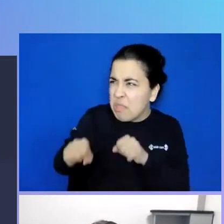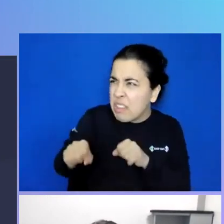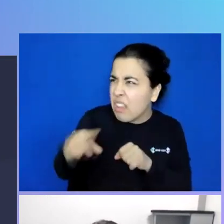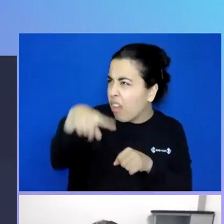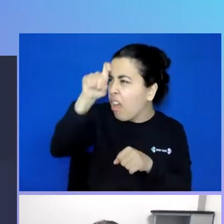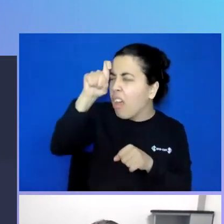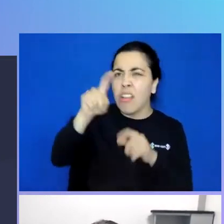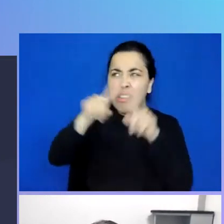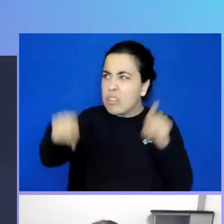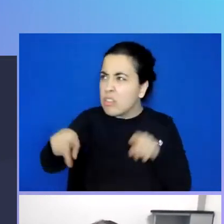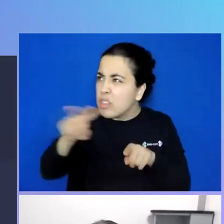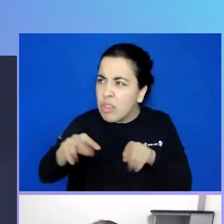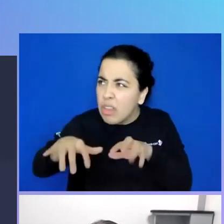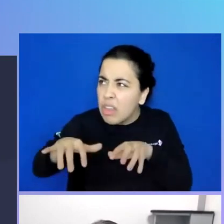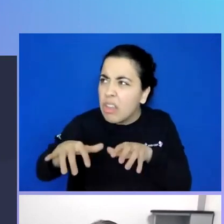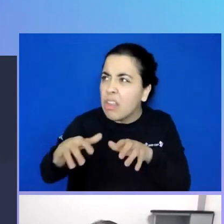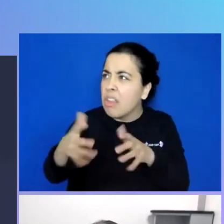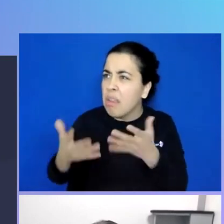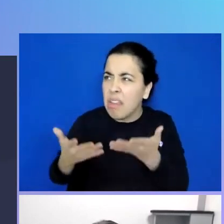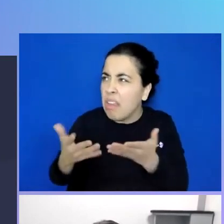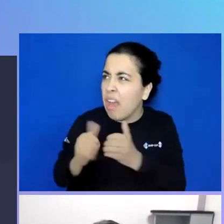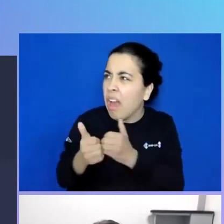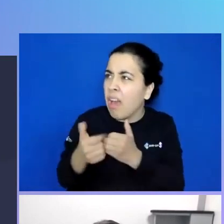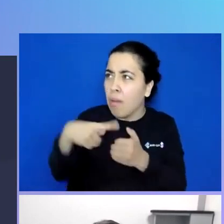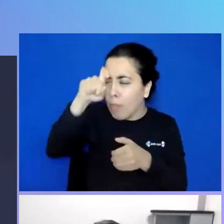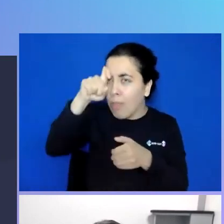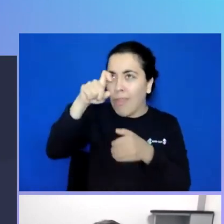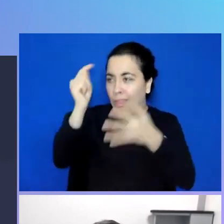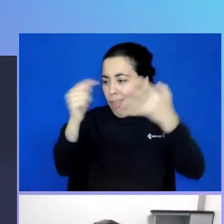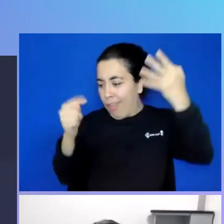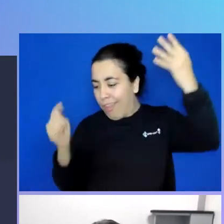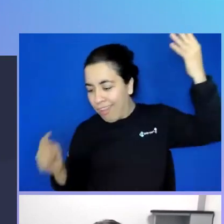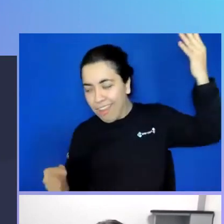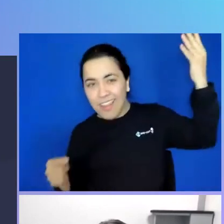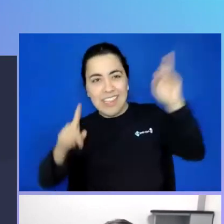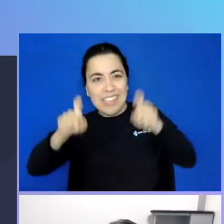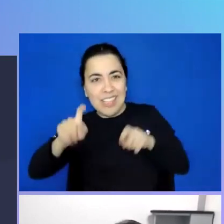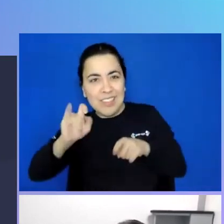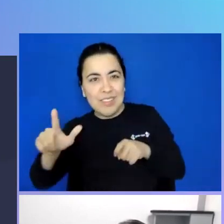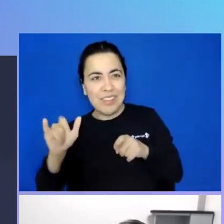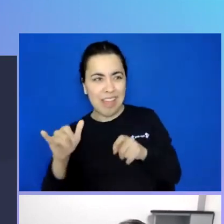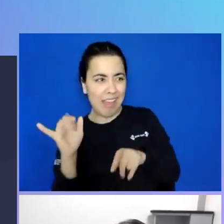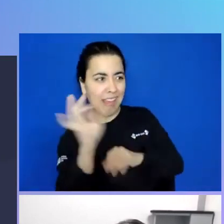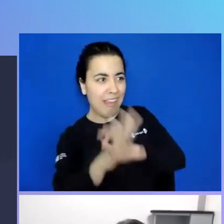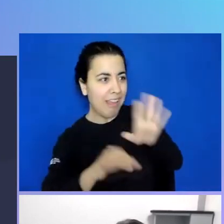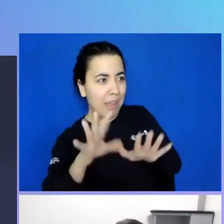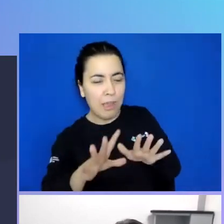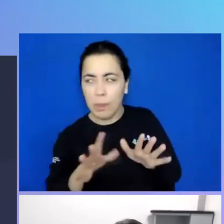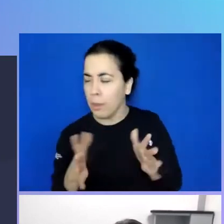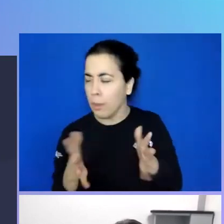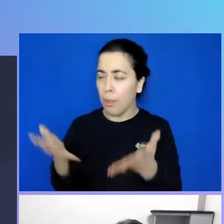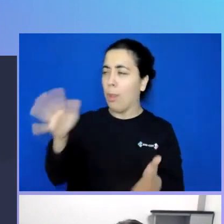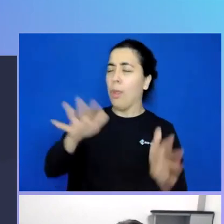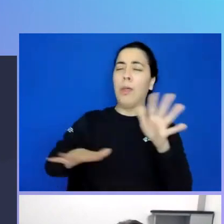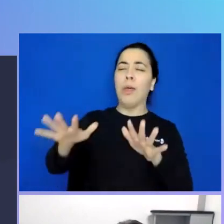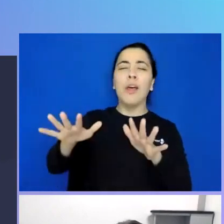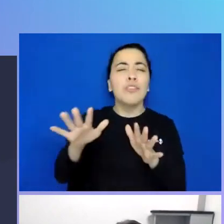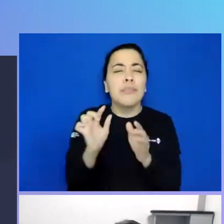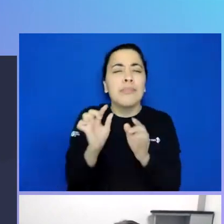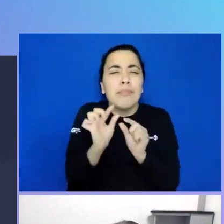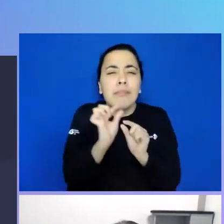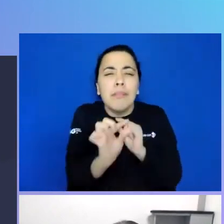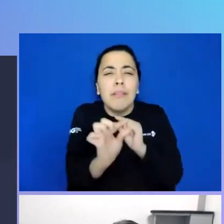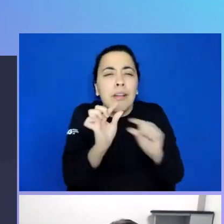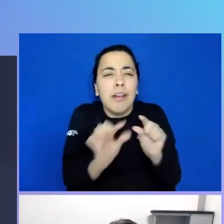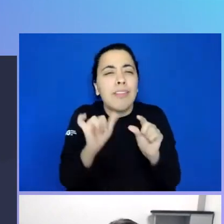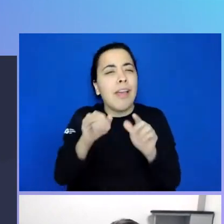Testing tools are going to be new. This whole idea that accessibility is built in, you don't really have to